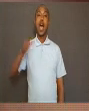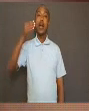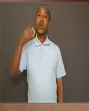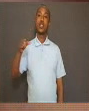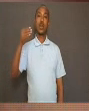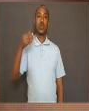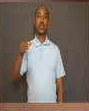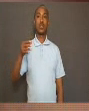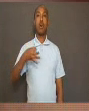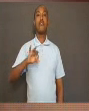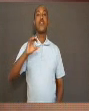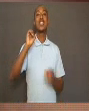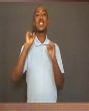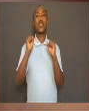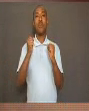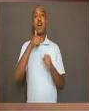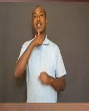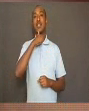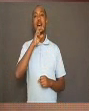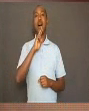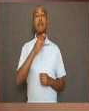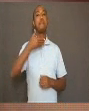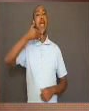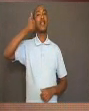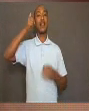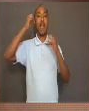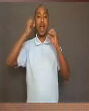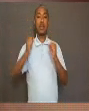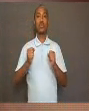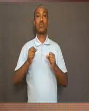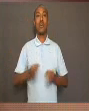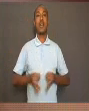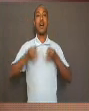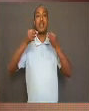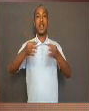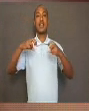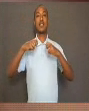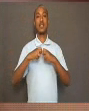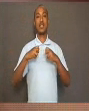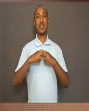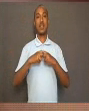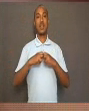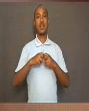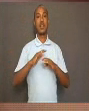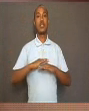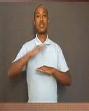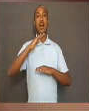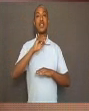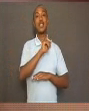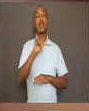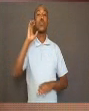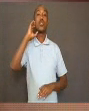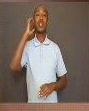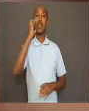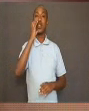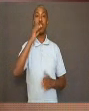Aqueous solutions of strong acids are better able to conduct electricity than the same